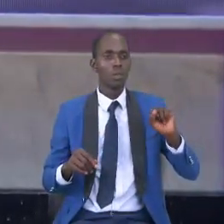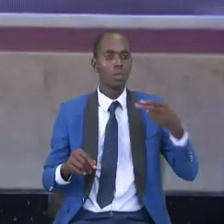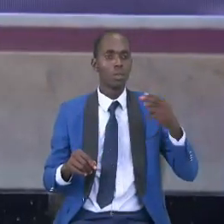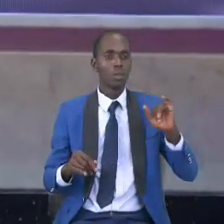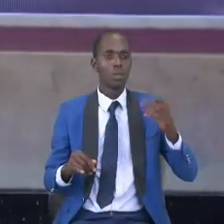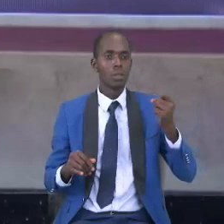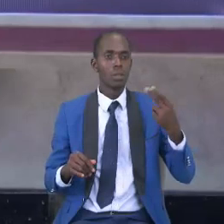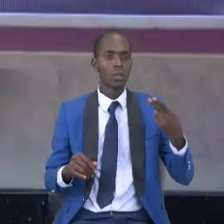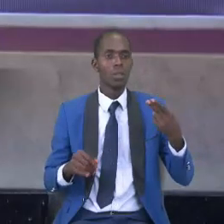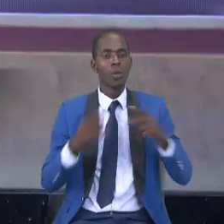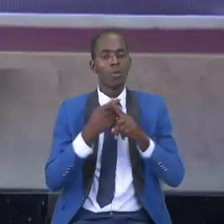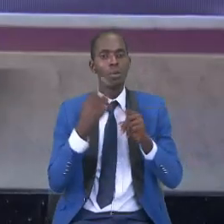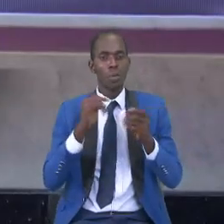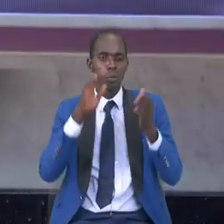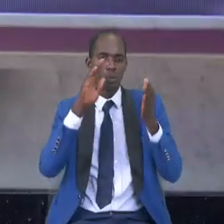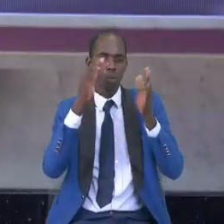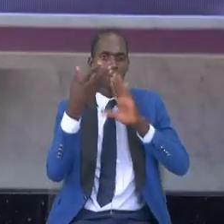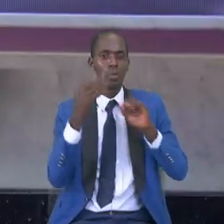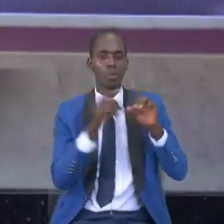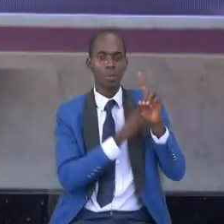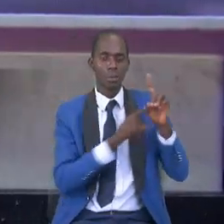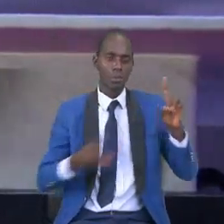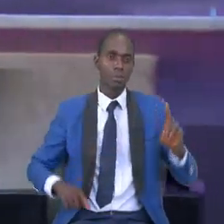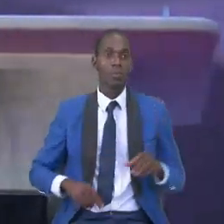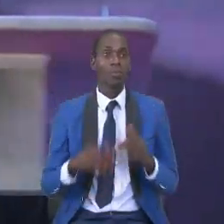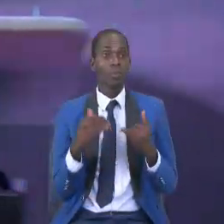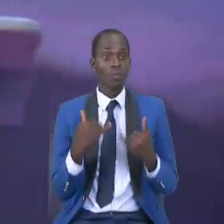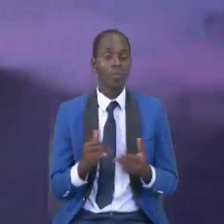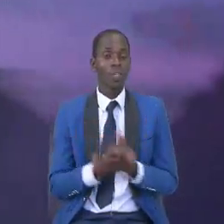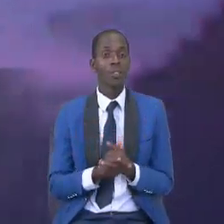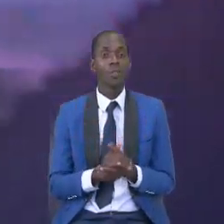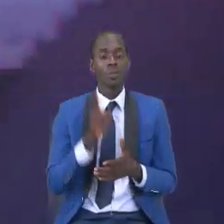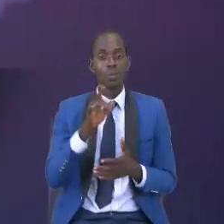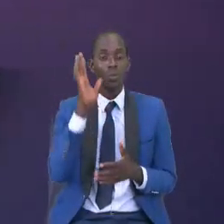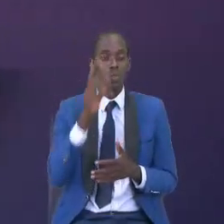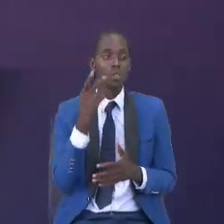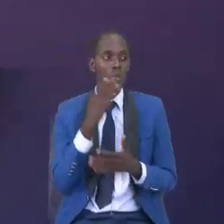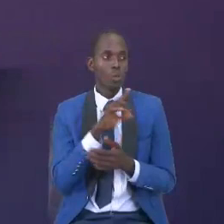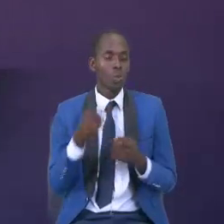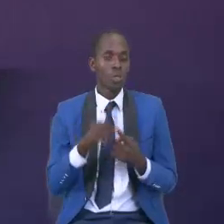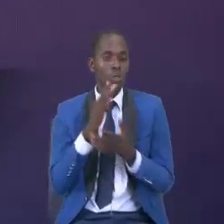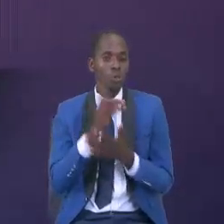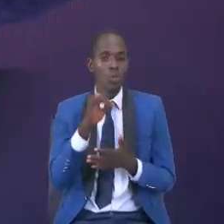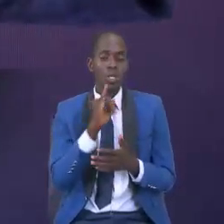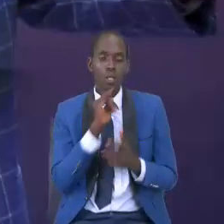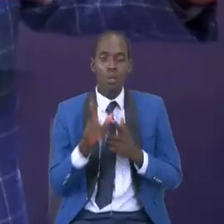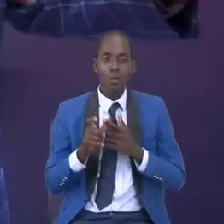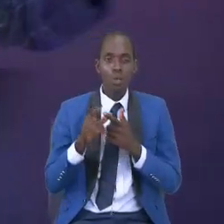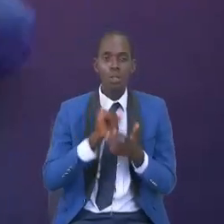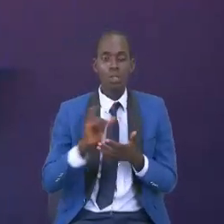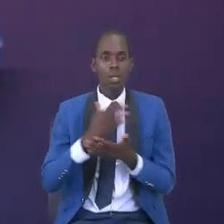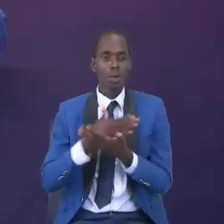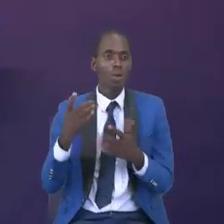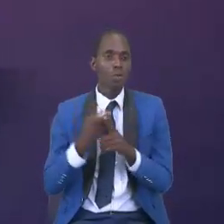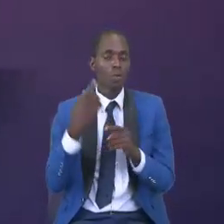from the presence of the Lord. Now you'll see that when somebody is running away from the will of